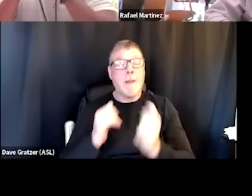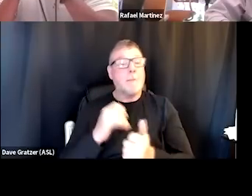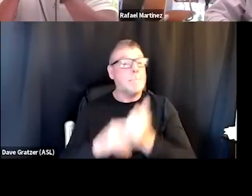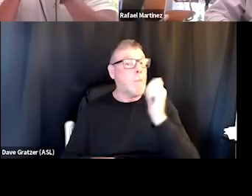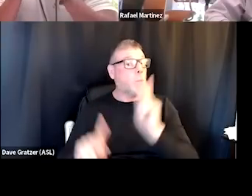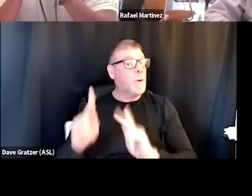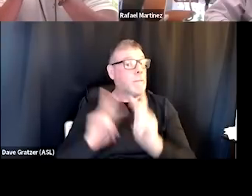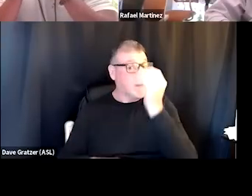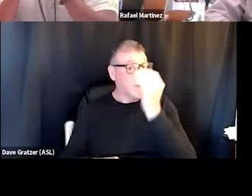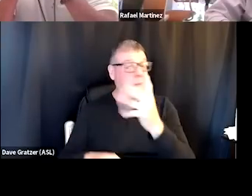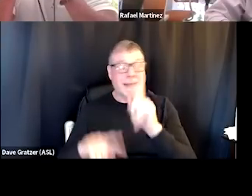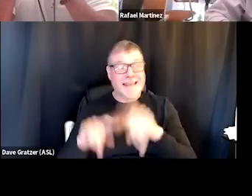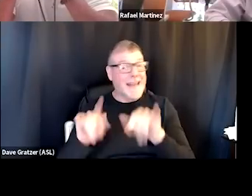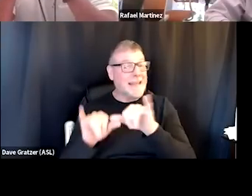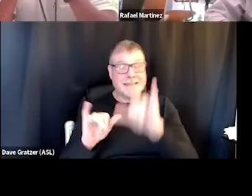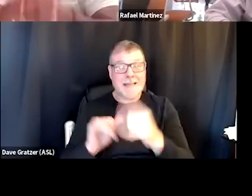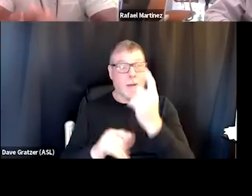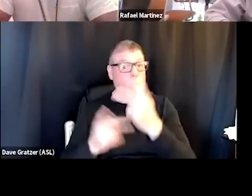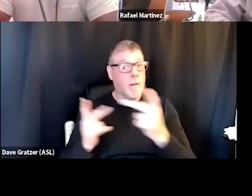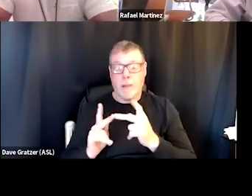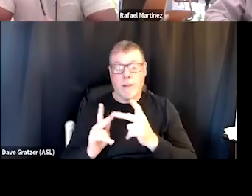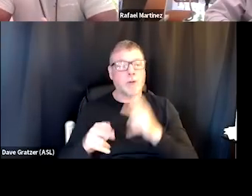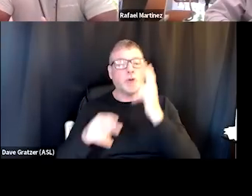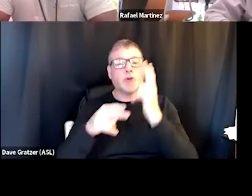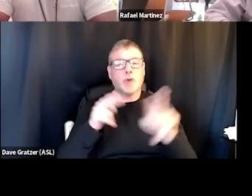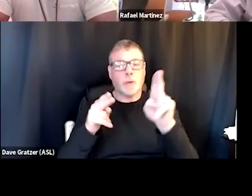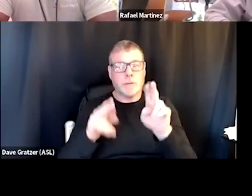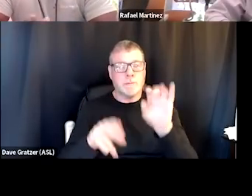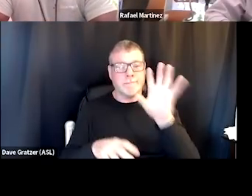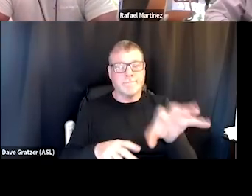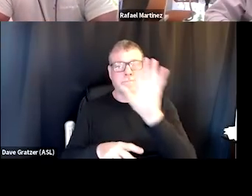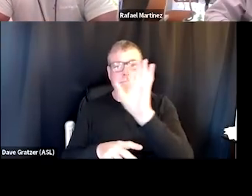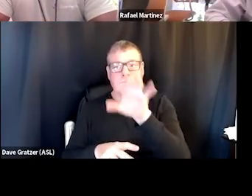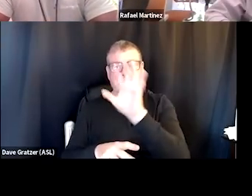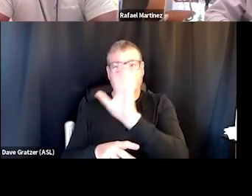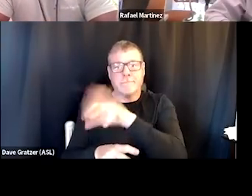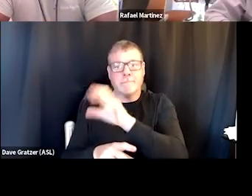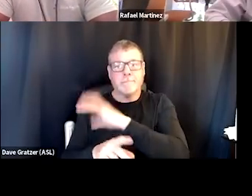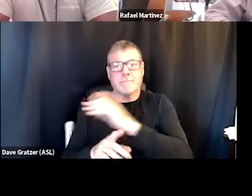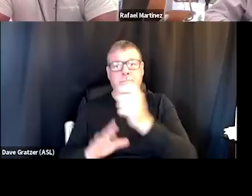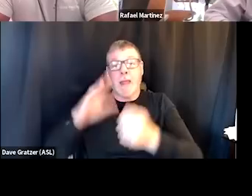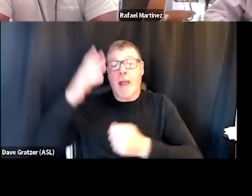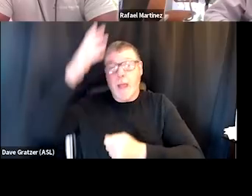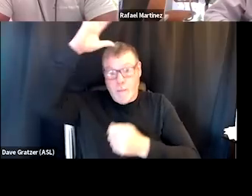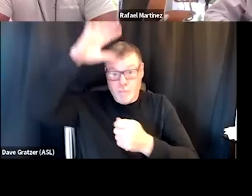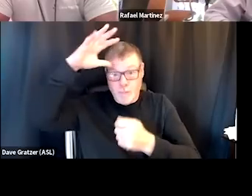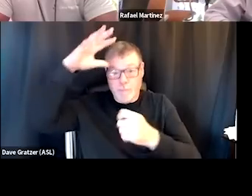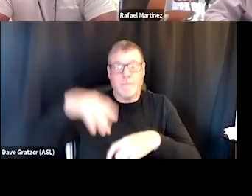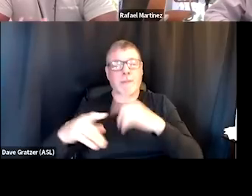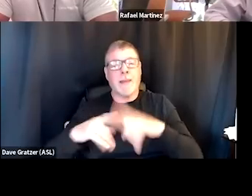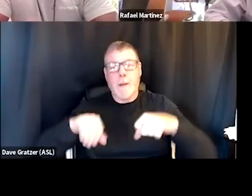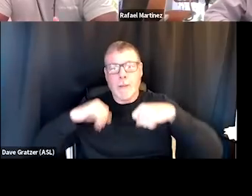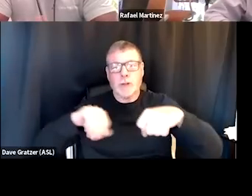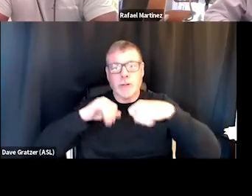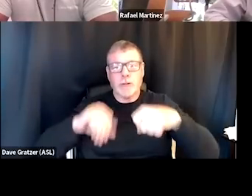spot. So what you'll see is a lot of makeshift movable like encampments, large umbrellas, shopping carts, blankets, stuff